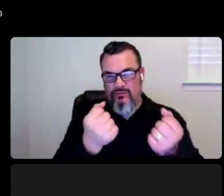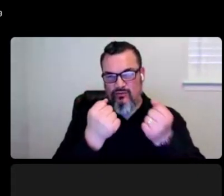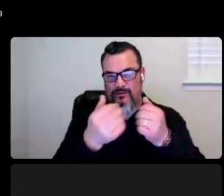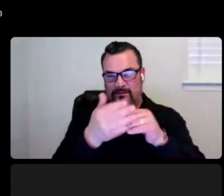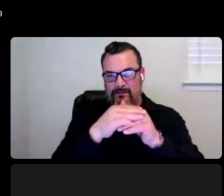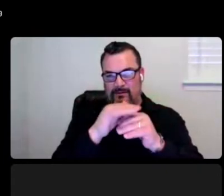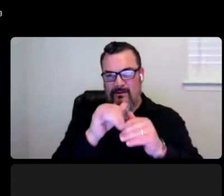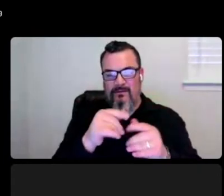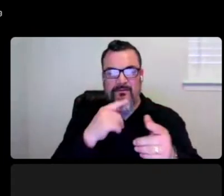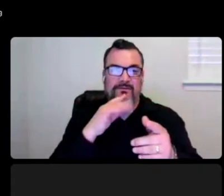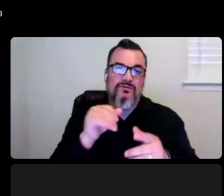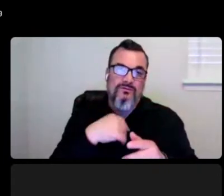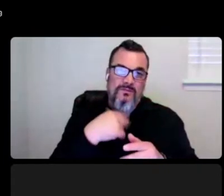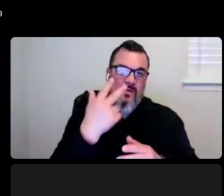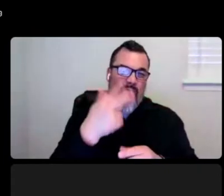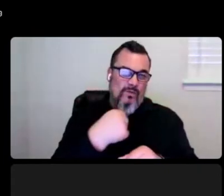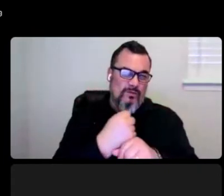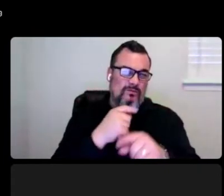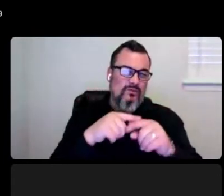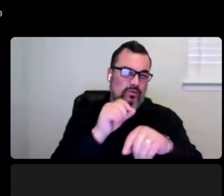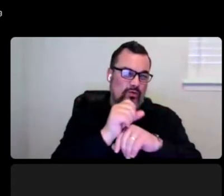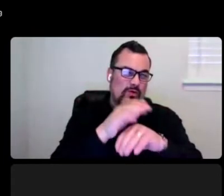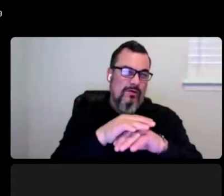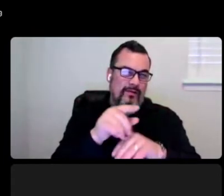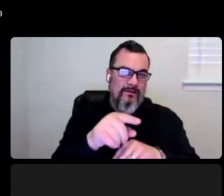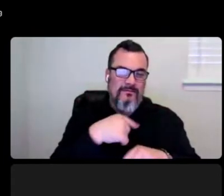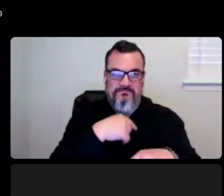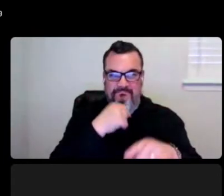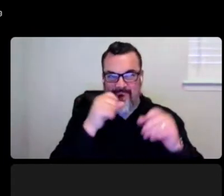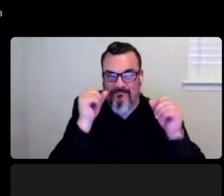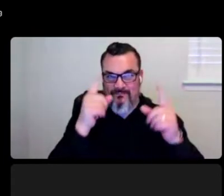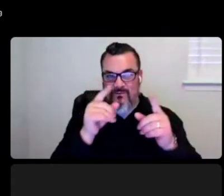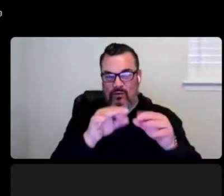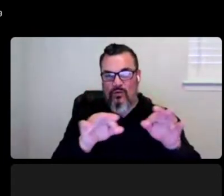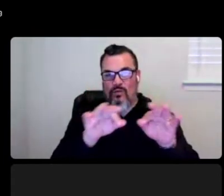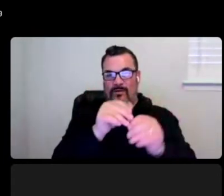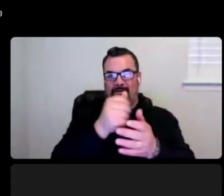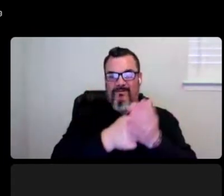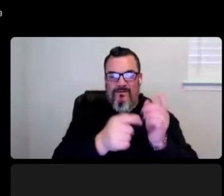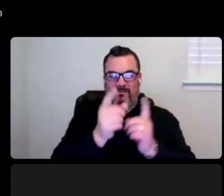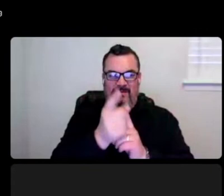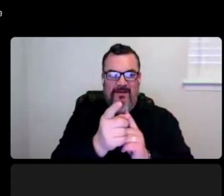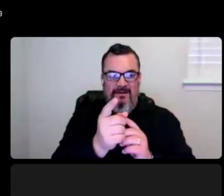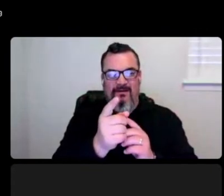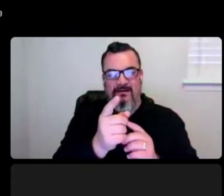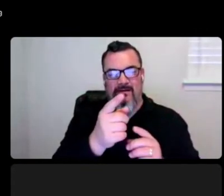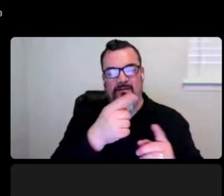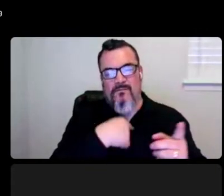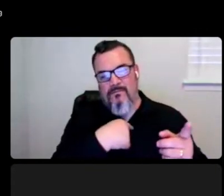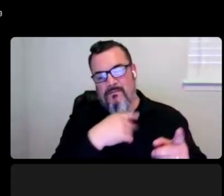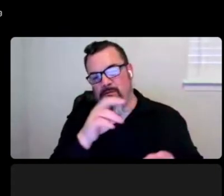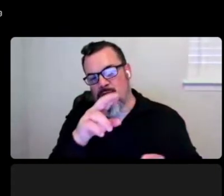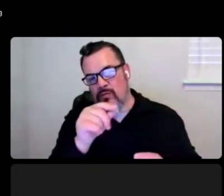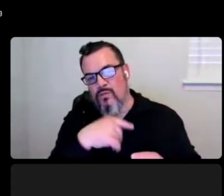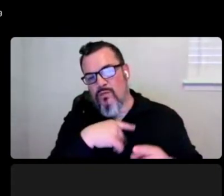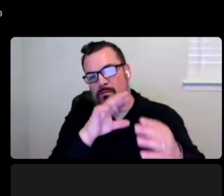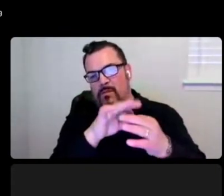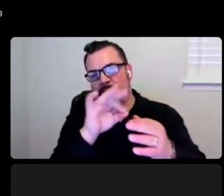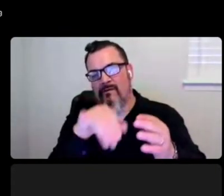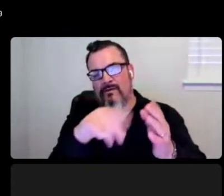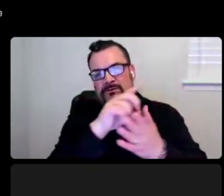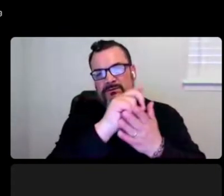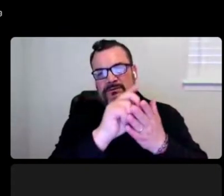it took us about 3 years to work on this. I'm not surprised. It was worth every minute. You know, I know Bertha and myself, we were part of this design